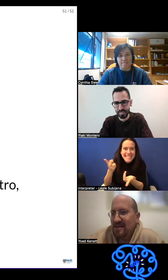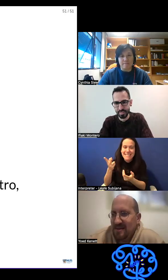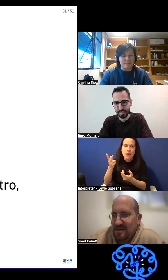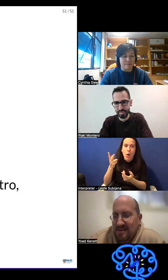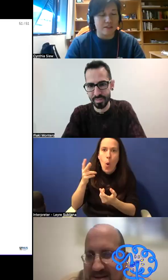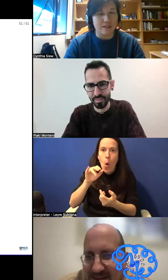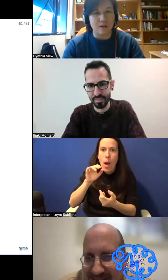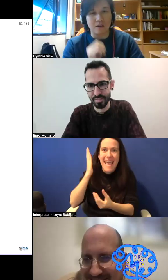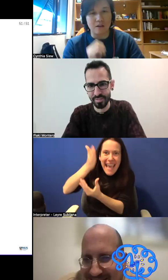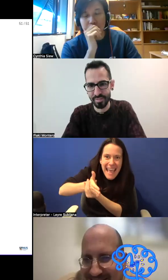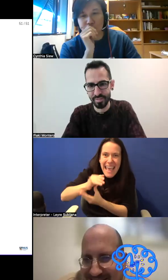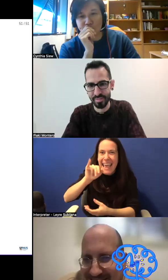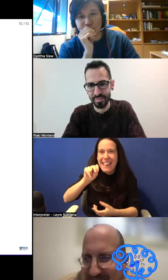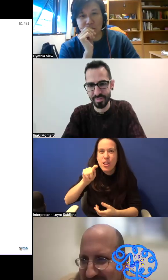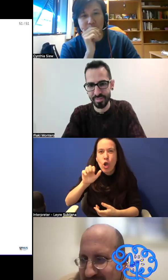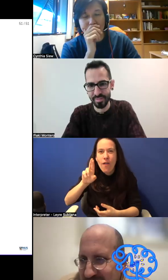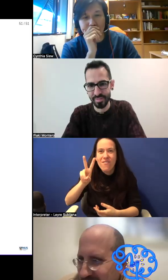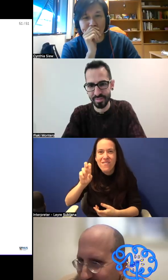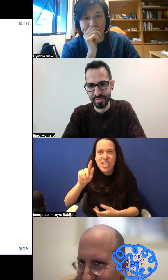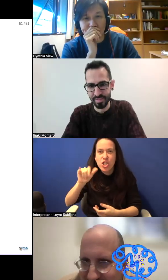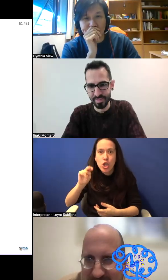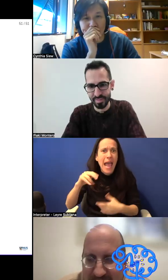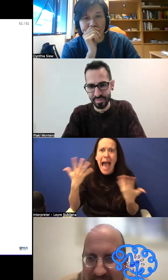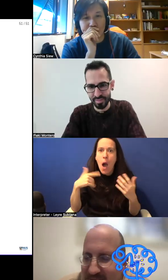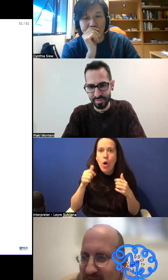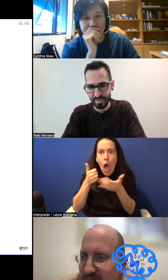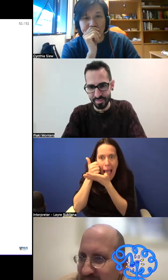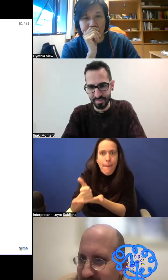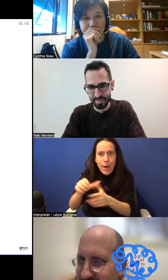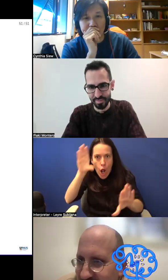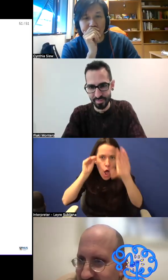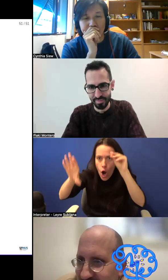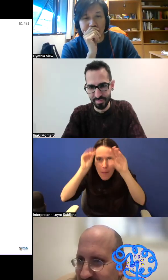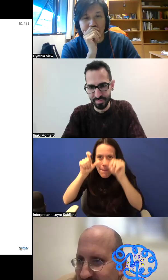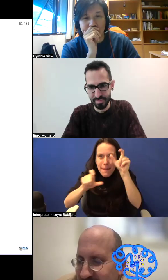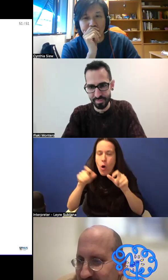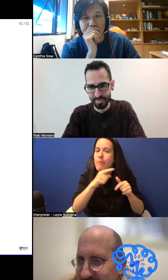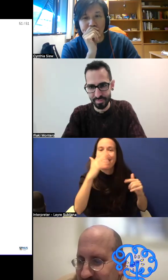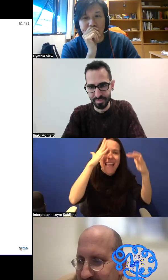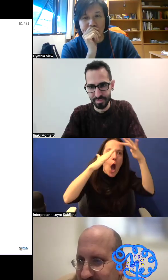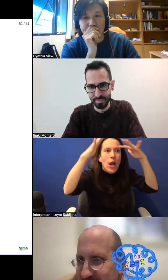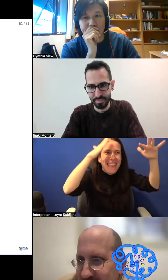maybe helping learning in different languages for different populations, etc.